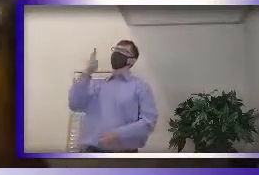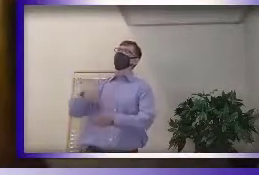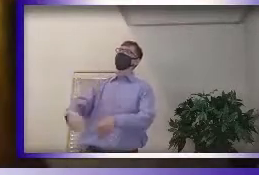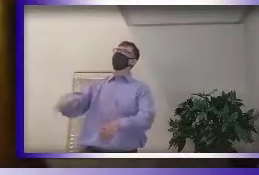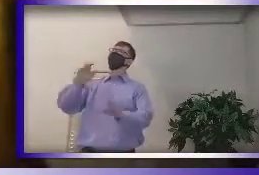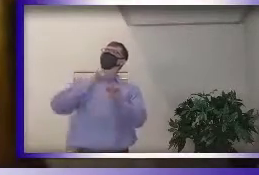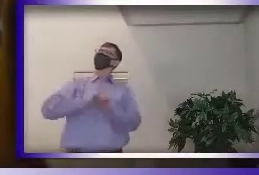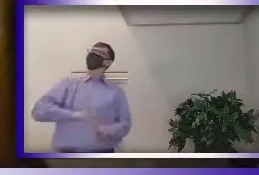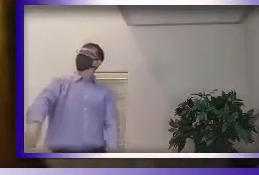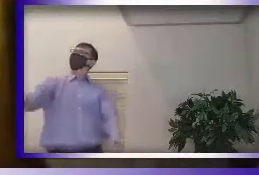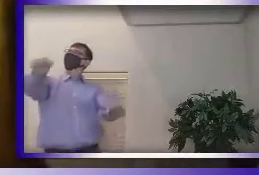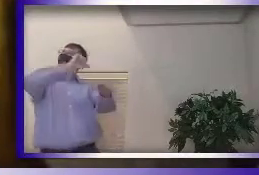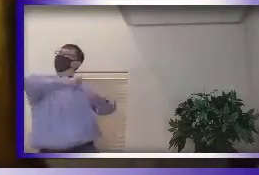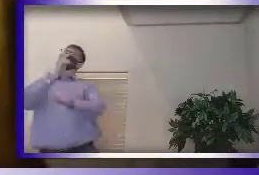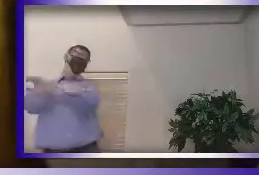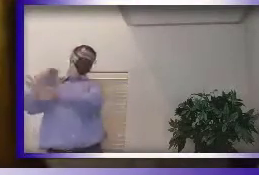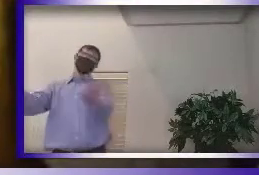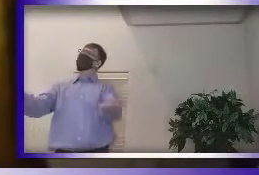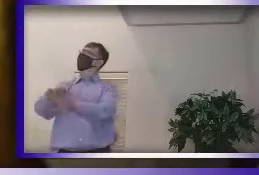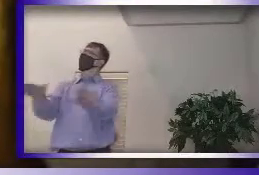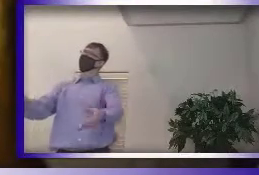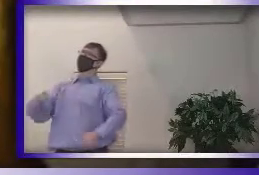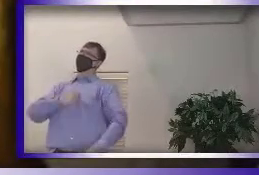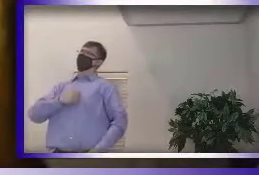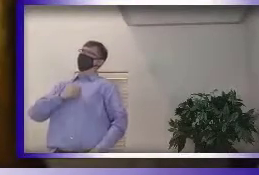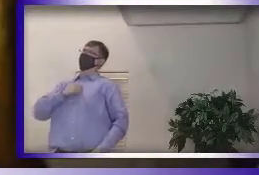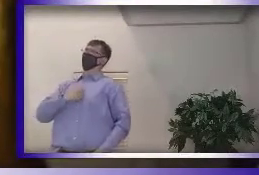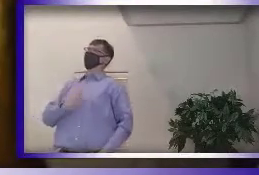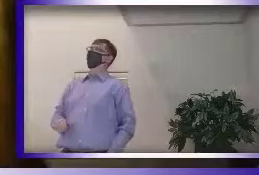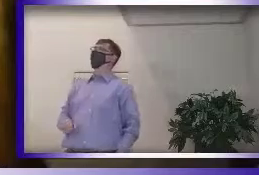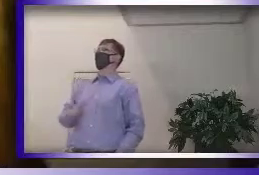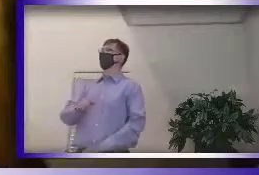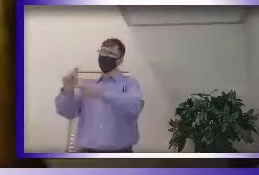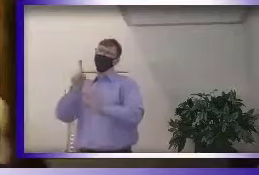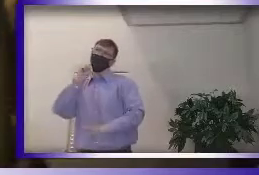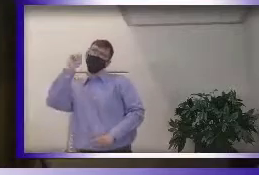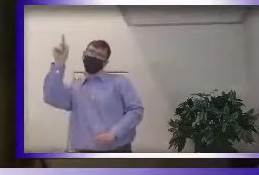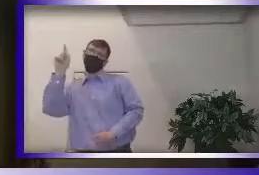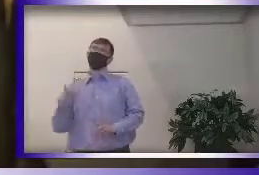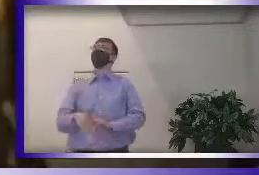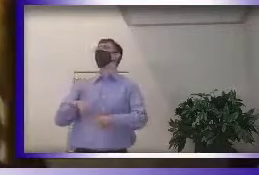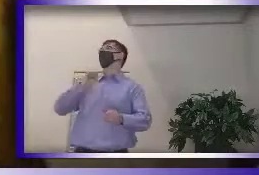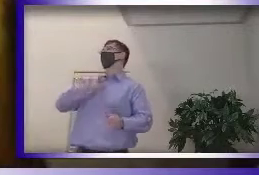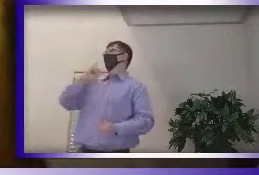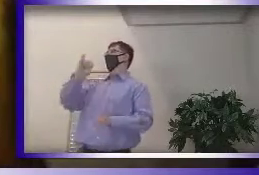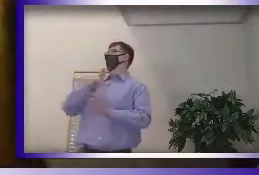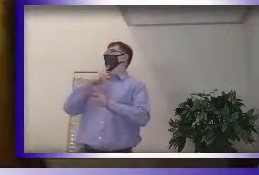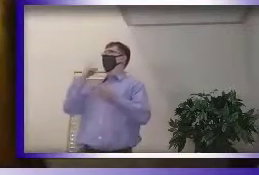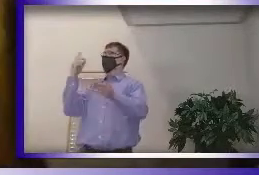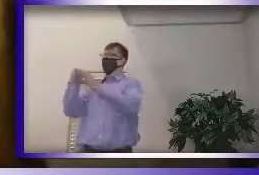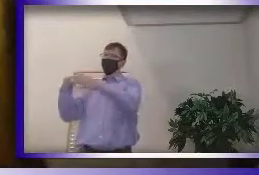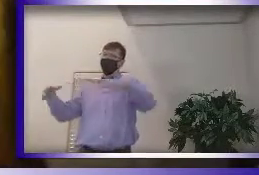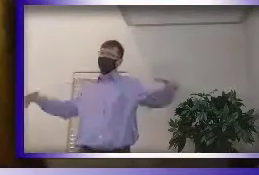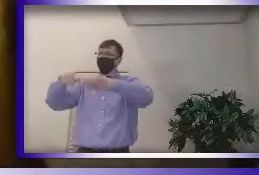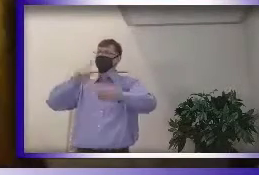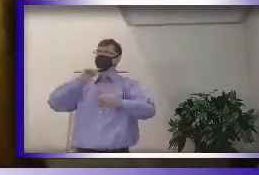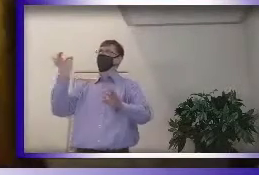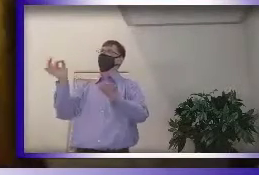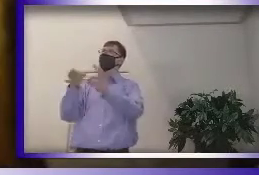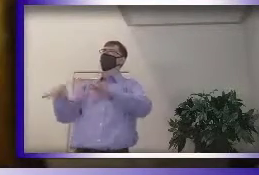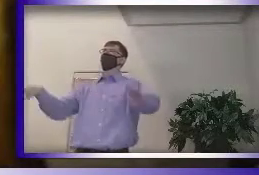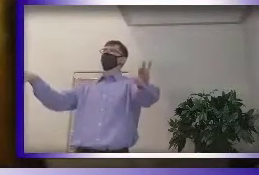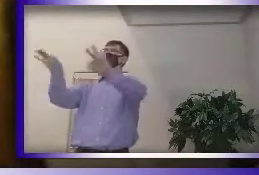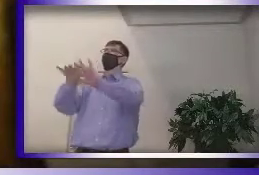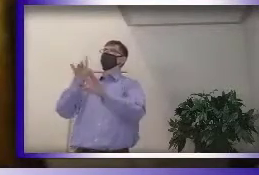of the divorce and trying to figure out who to be or who I wanted to be in a conscious act, I decided